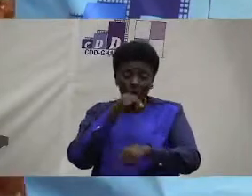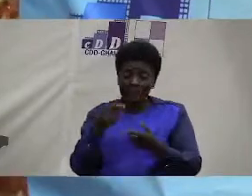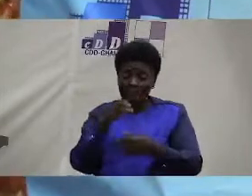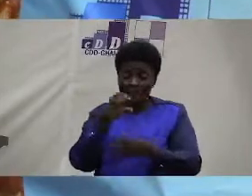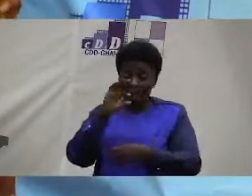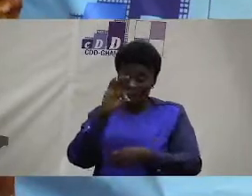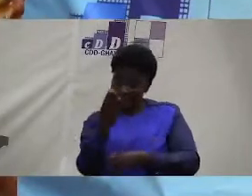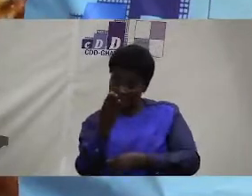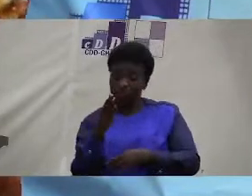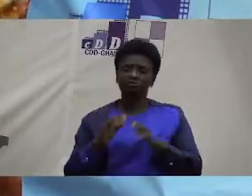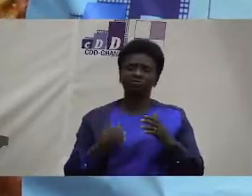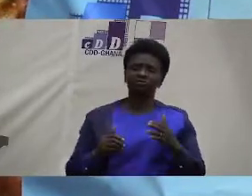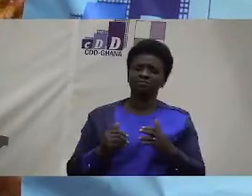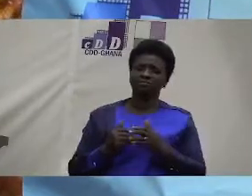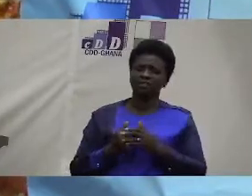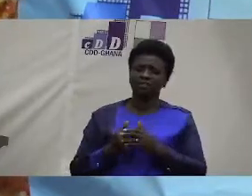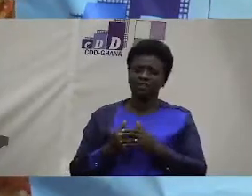Facebook,